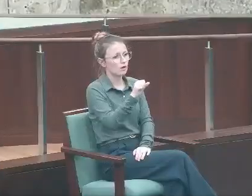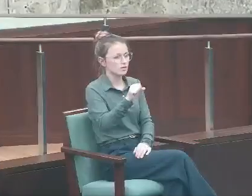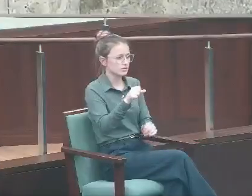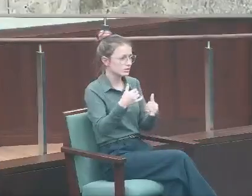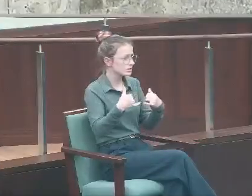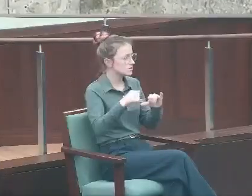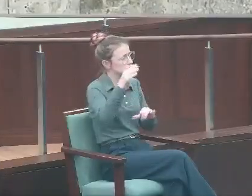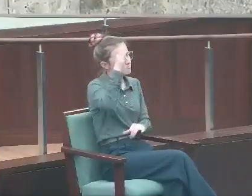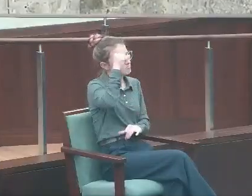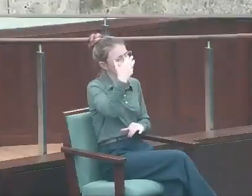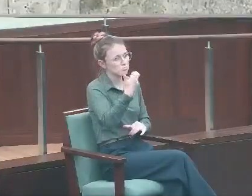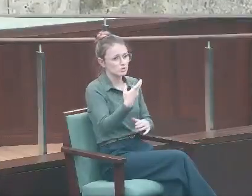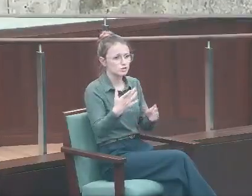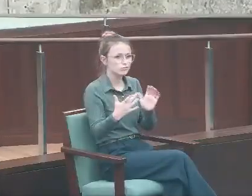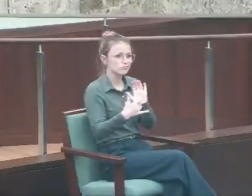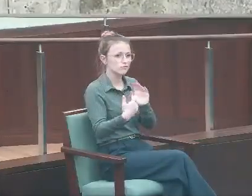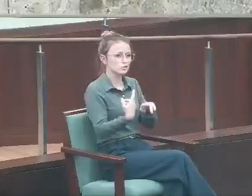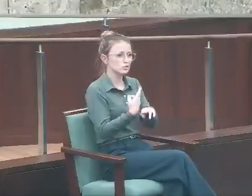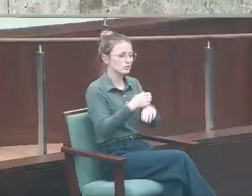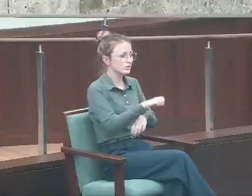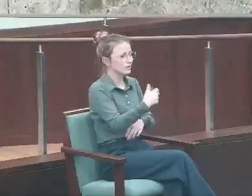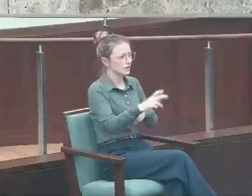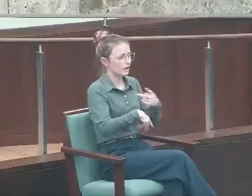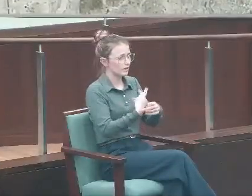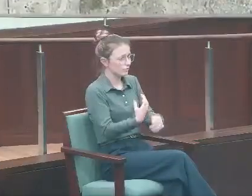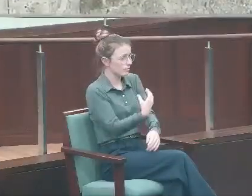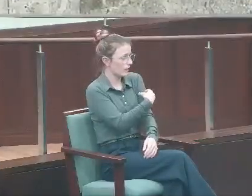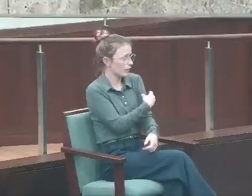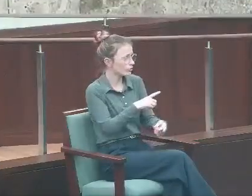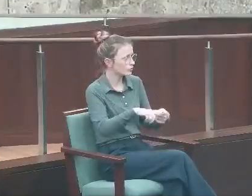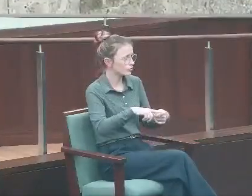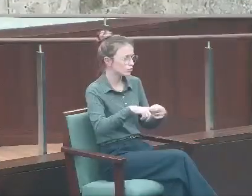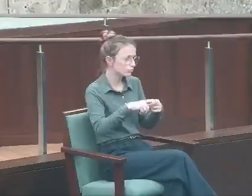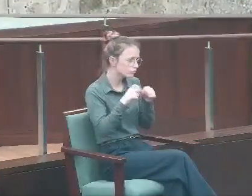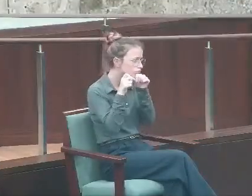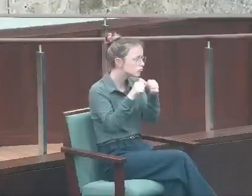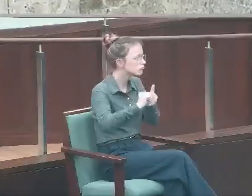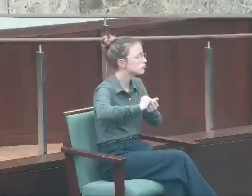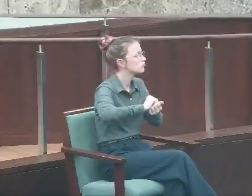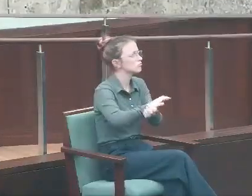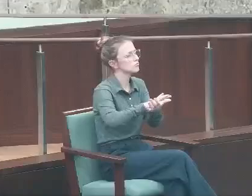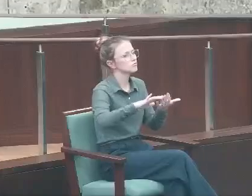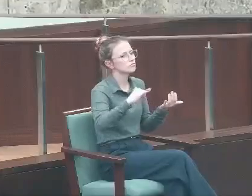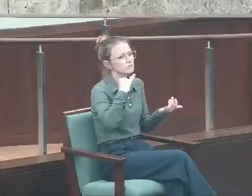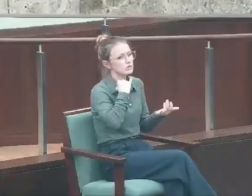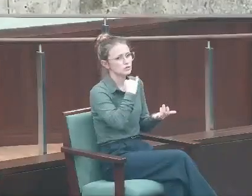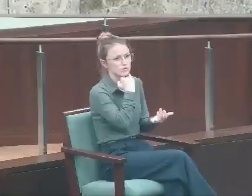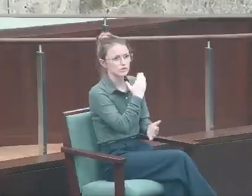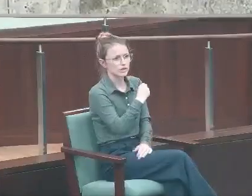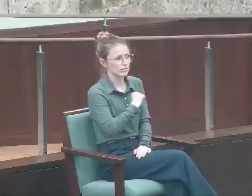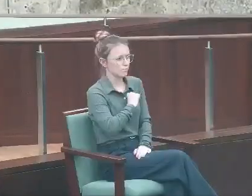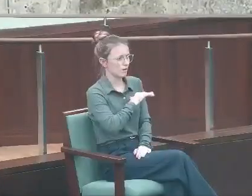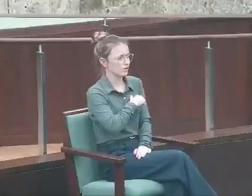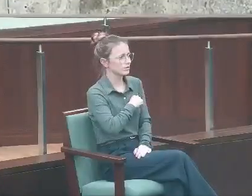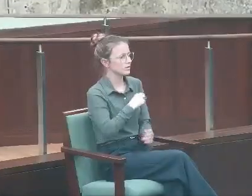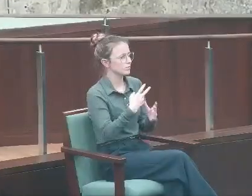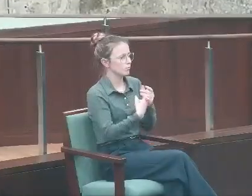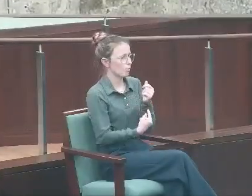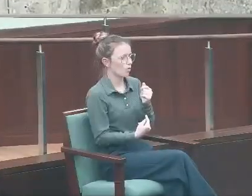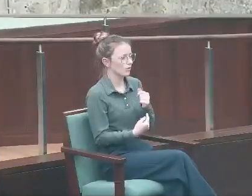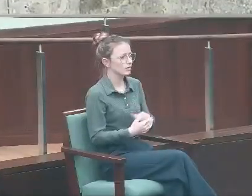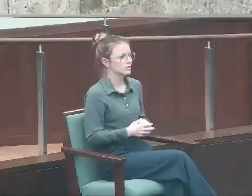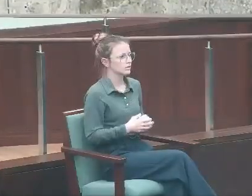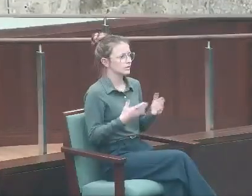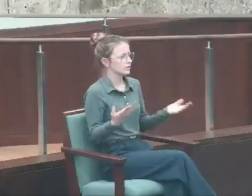whatever power and authority it has to wreak devastation on Israelis and Palestinians alike. Here